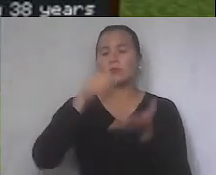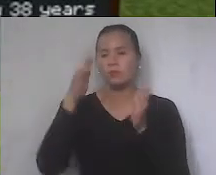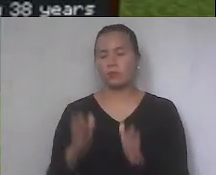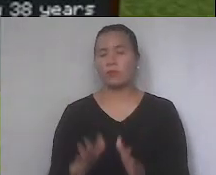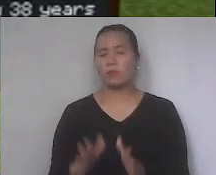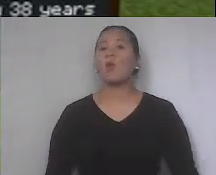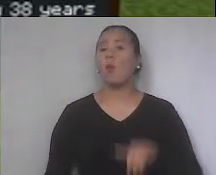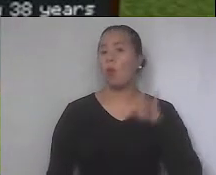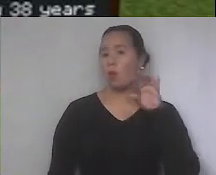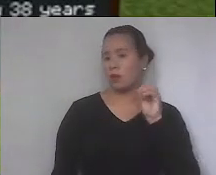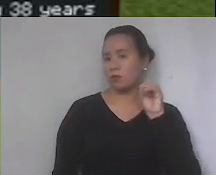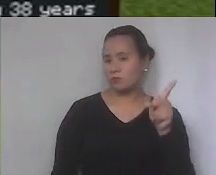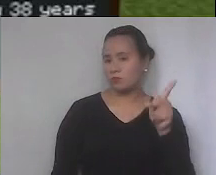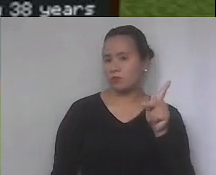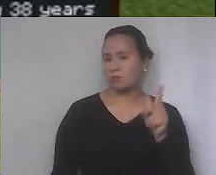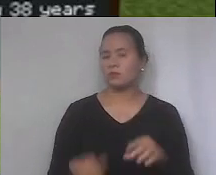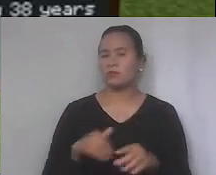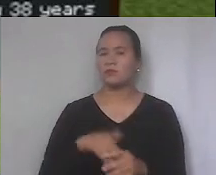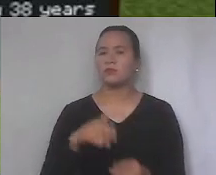Minecraft Education Edition.